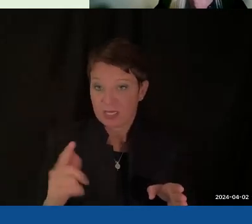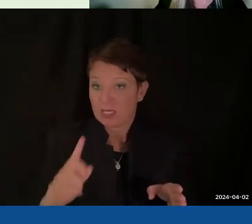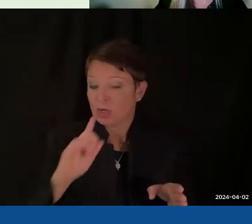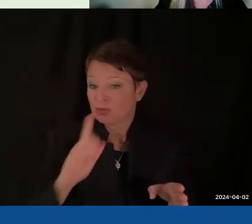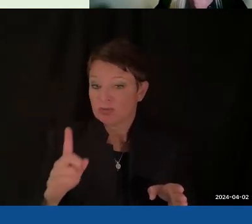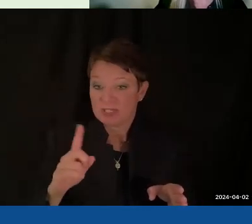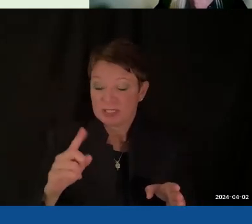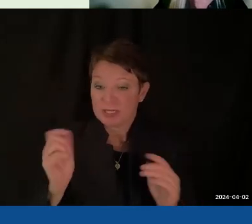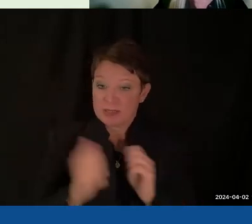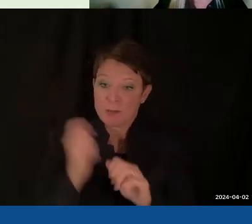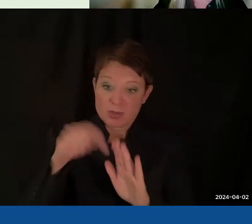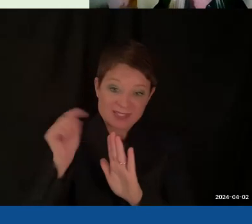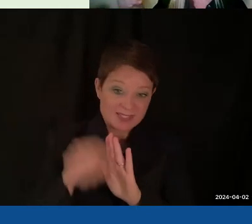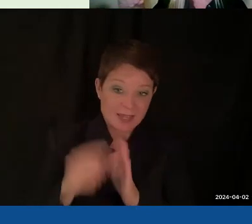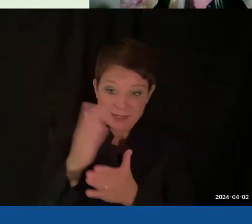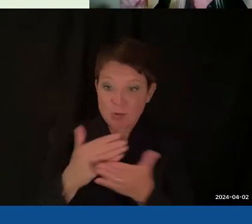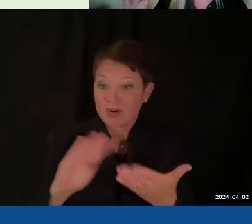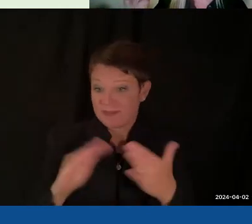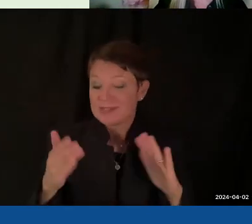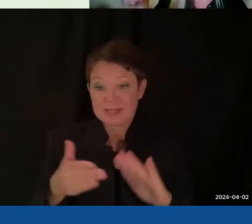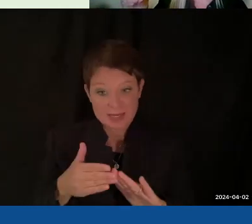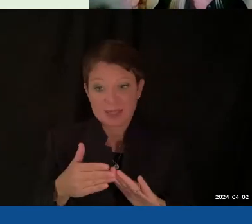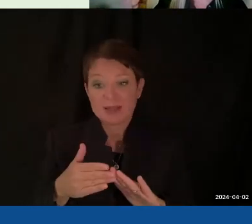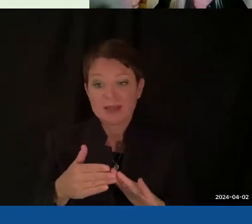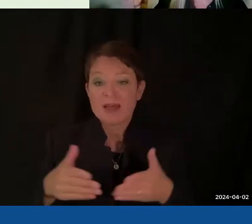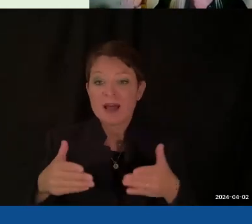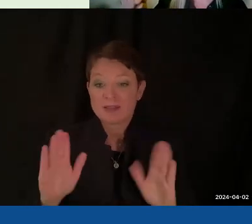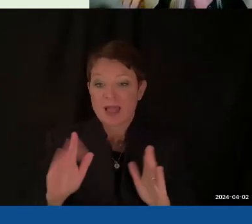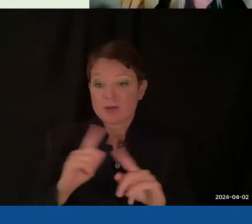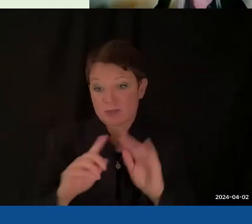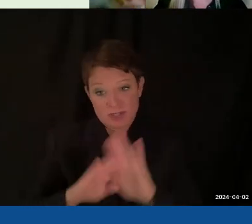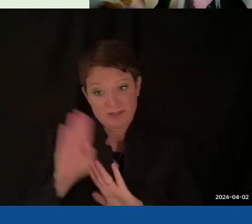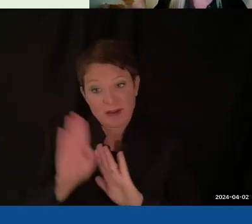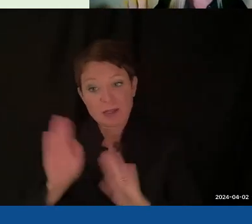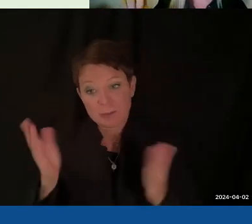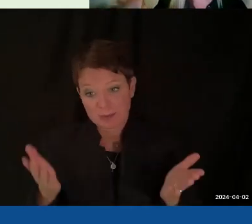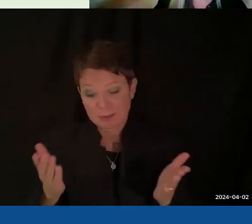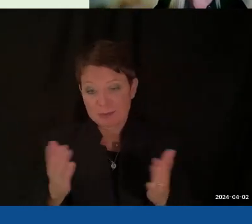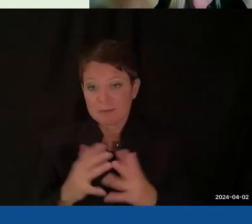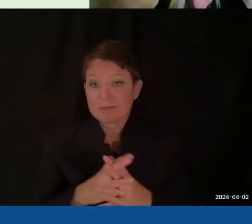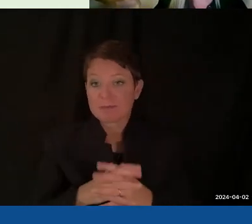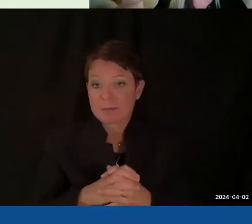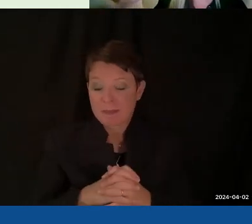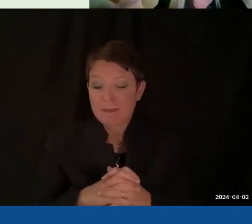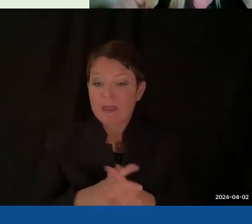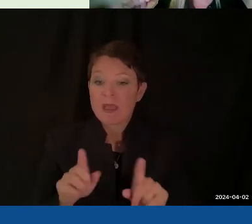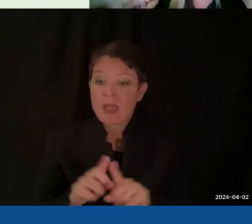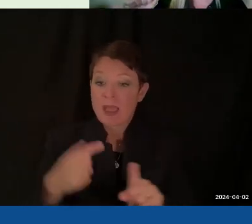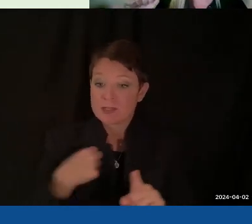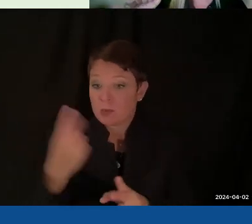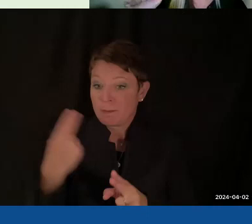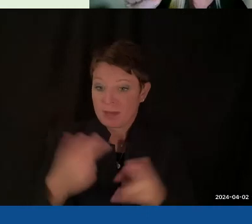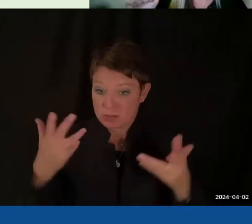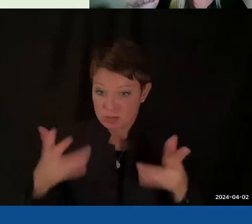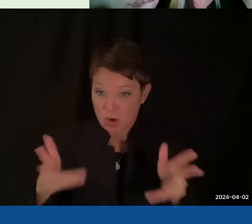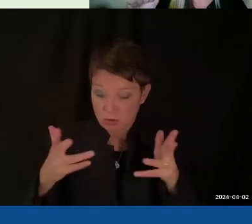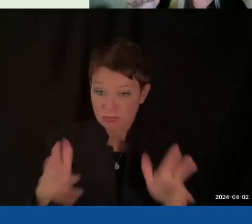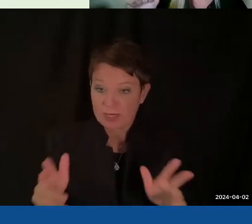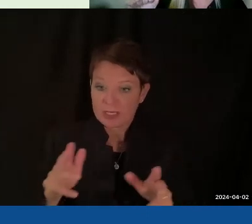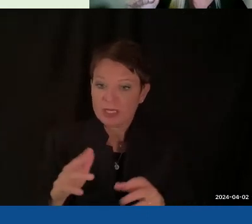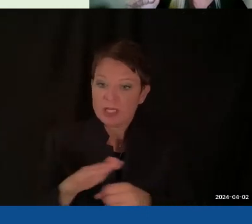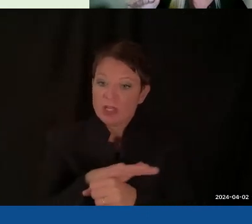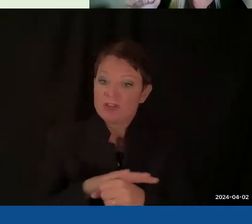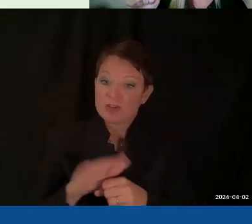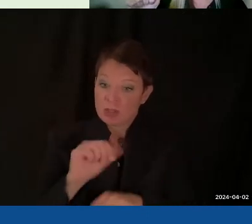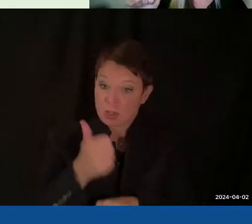the densest part of the city that's allowable for development. As we stated, the location